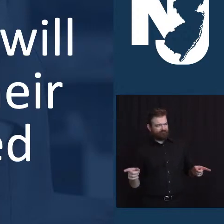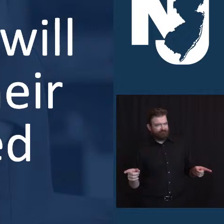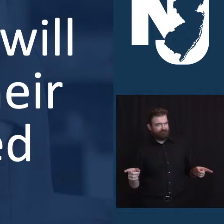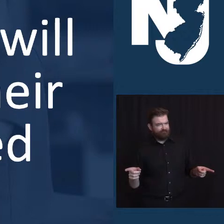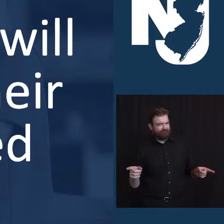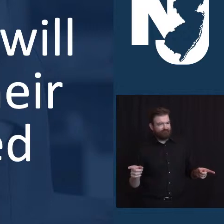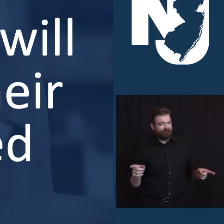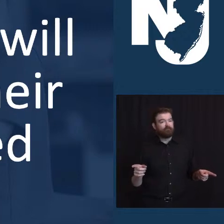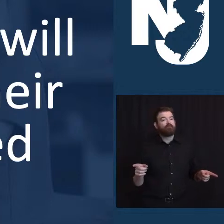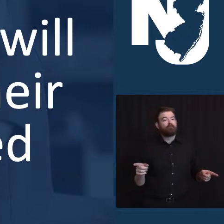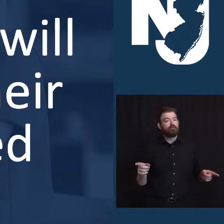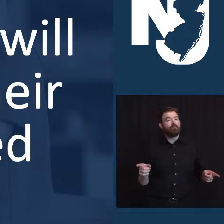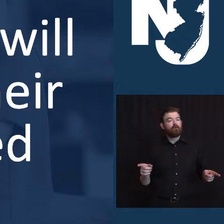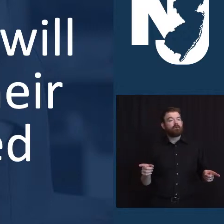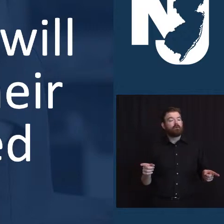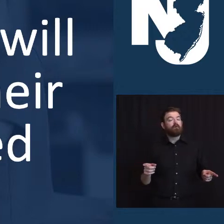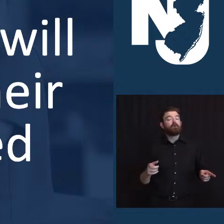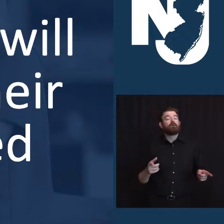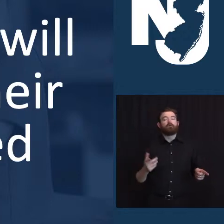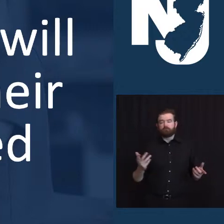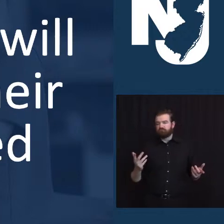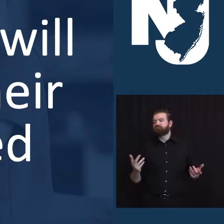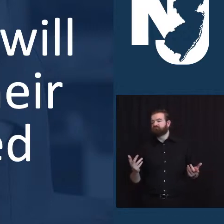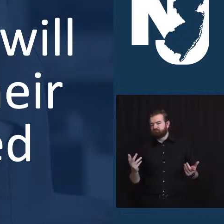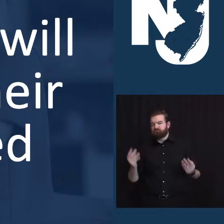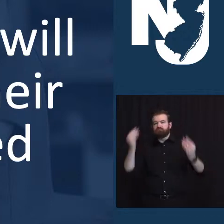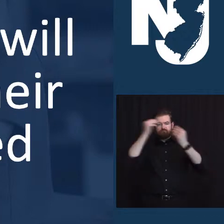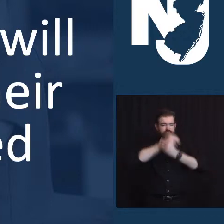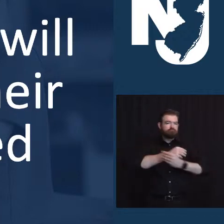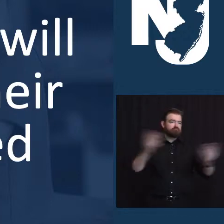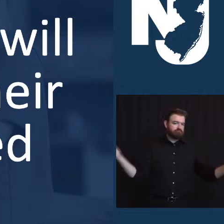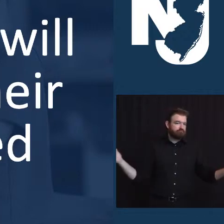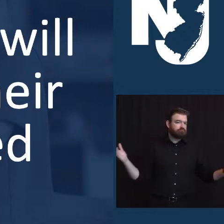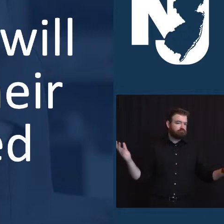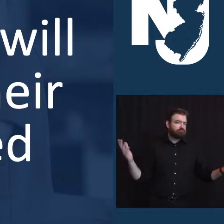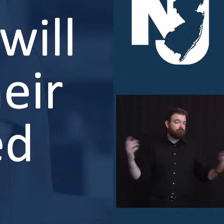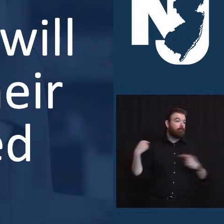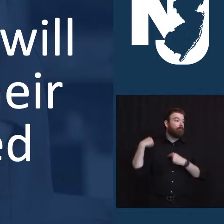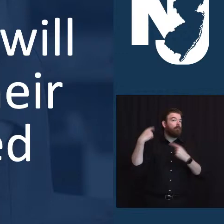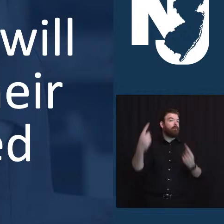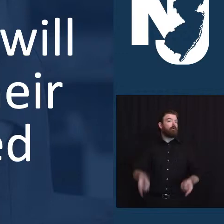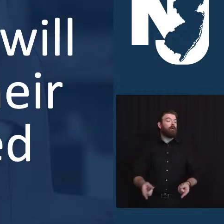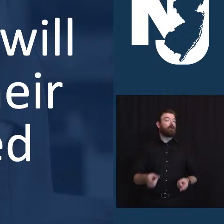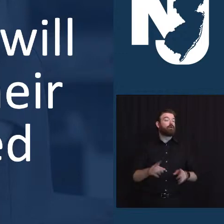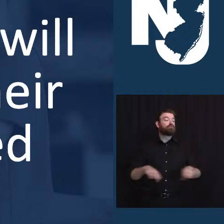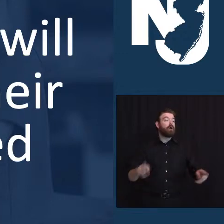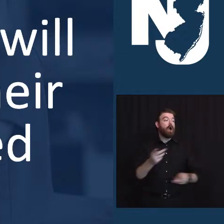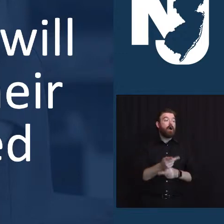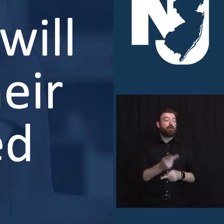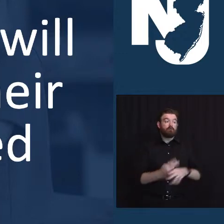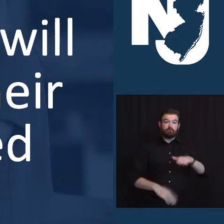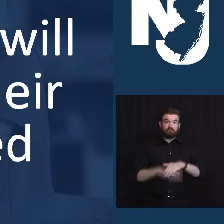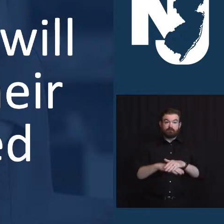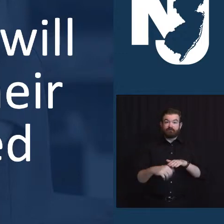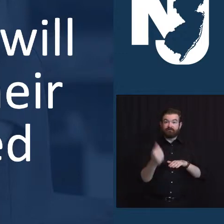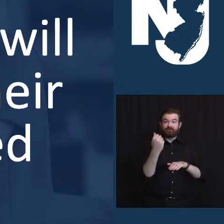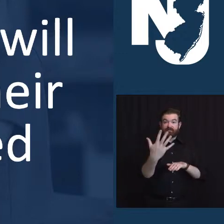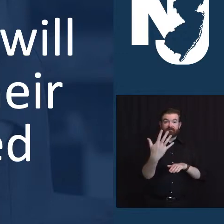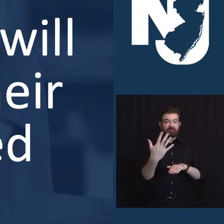childcare classes, which are currently capped at 15, will be returned to their normal regulated